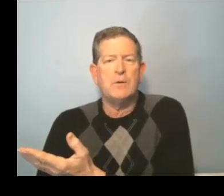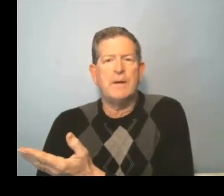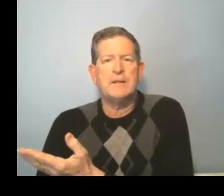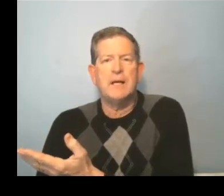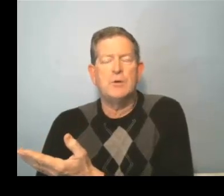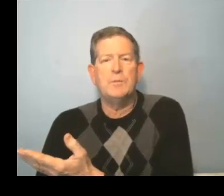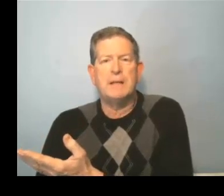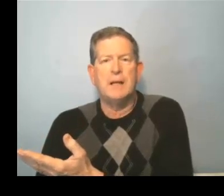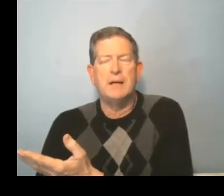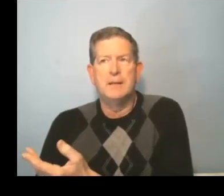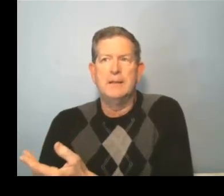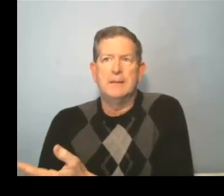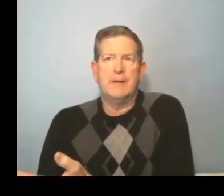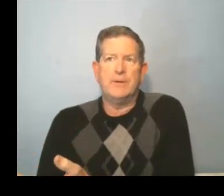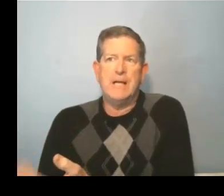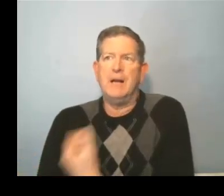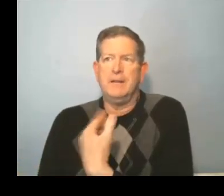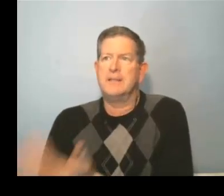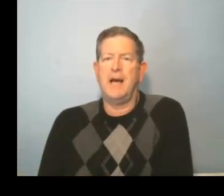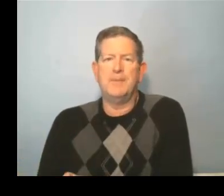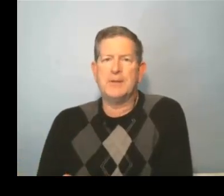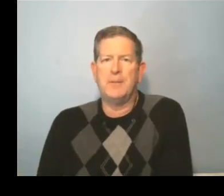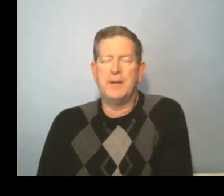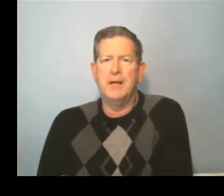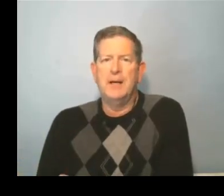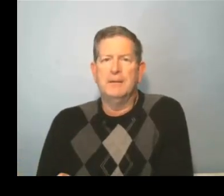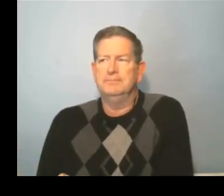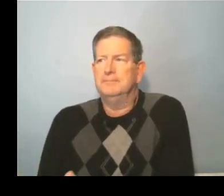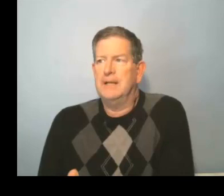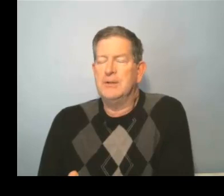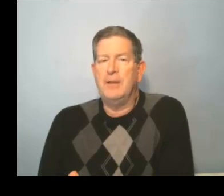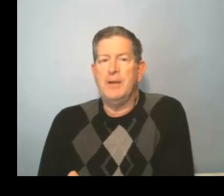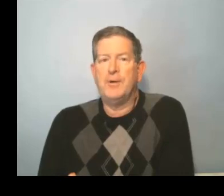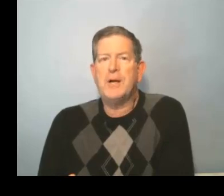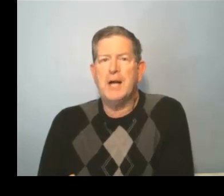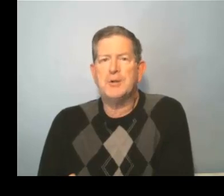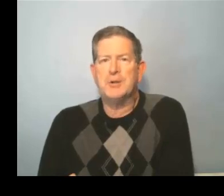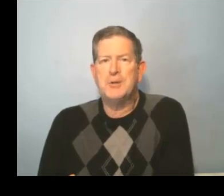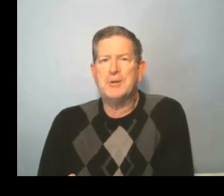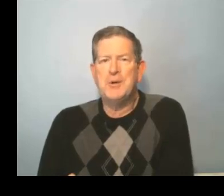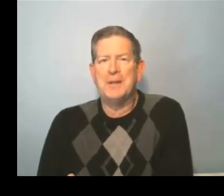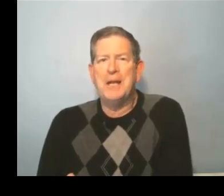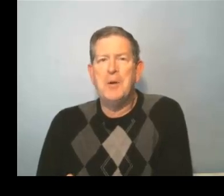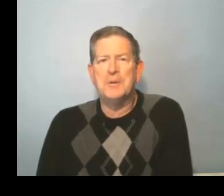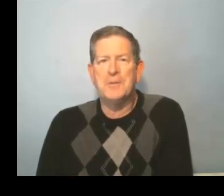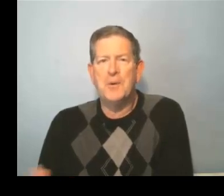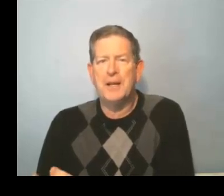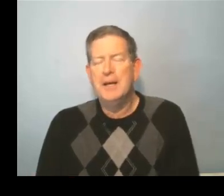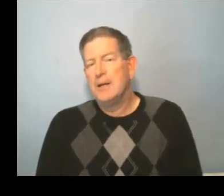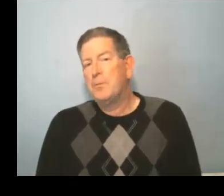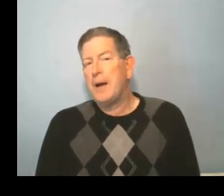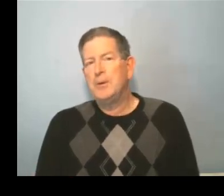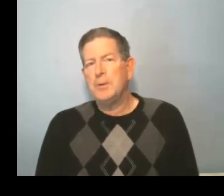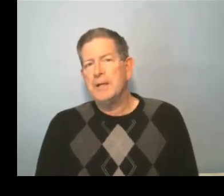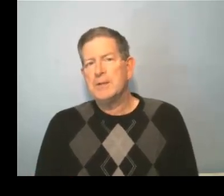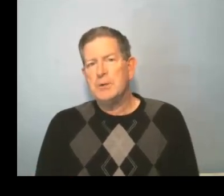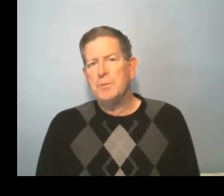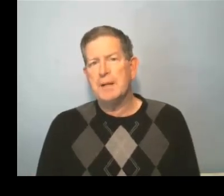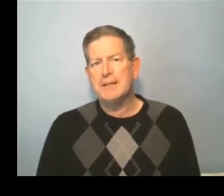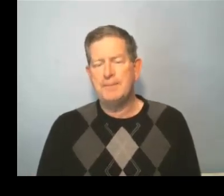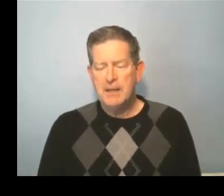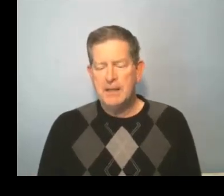est 7h25 du matin. But if you're telling the time to somebody, and if they're conscious, you assume that they know it's the morning. You probably don't